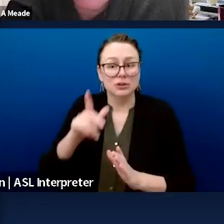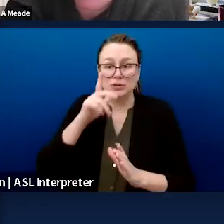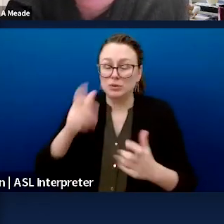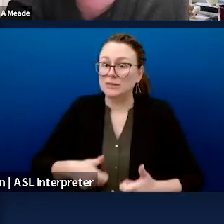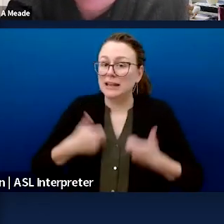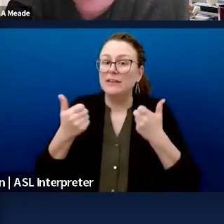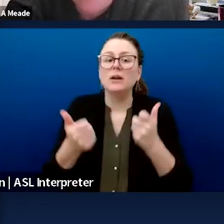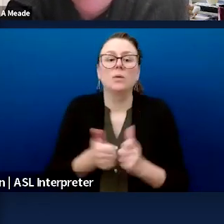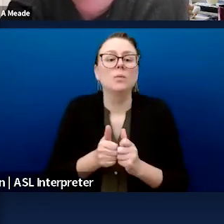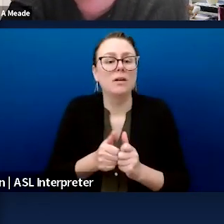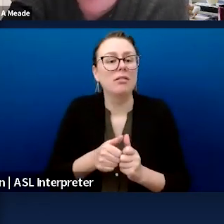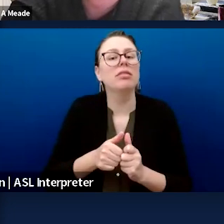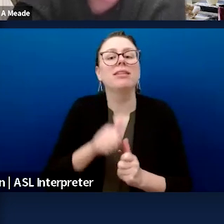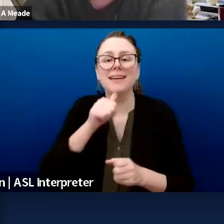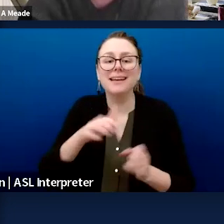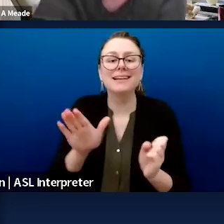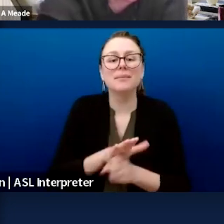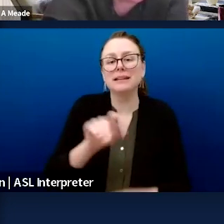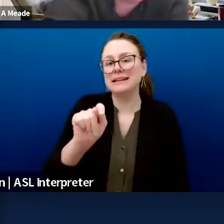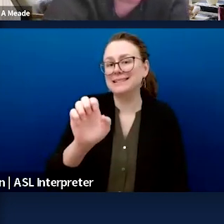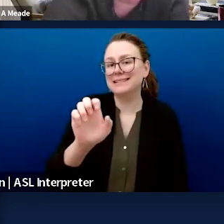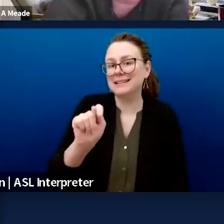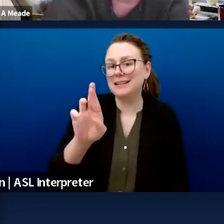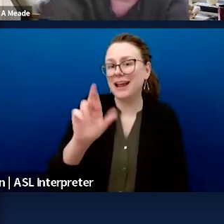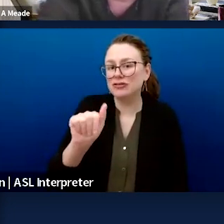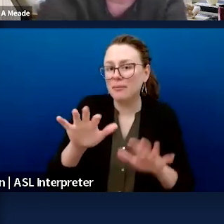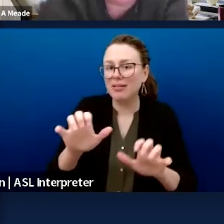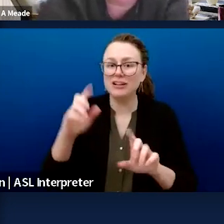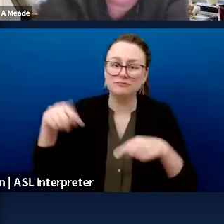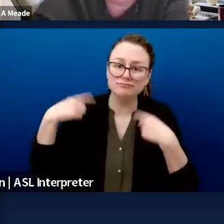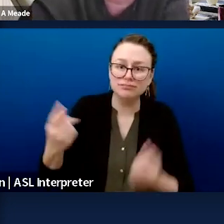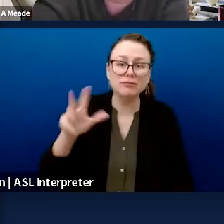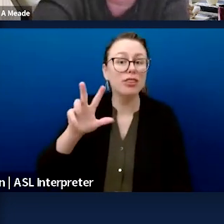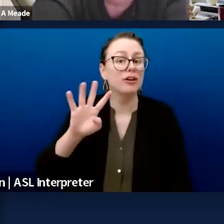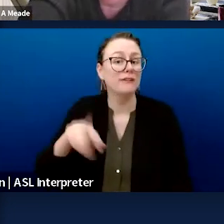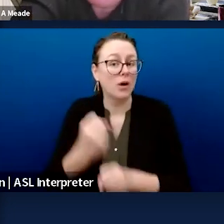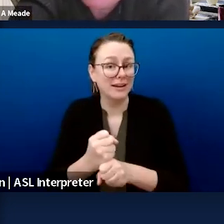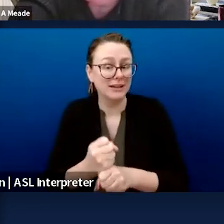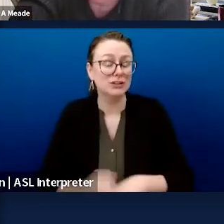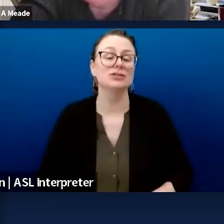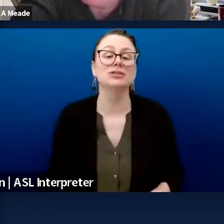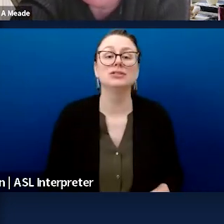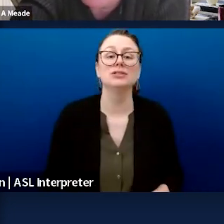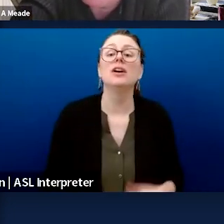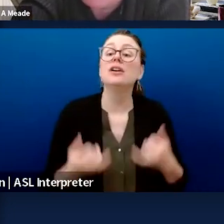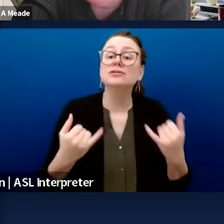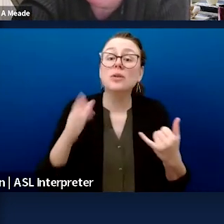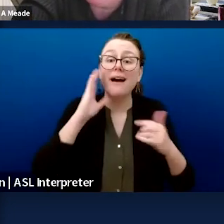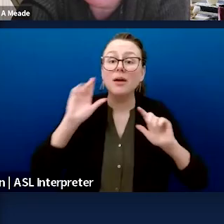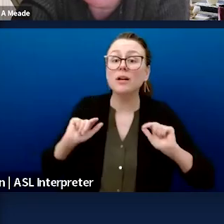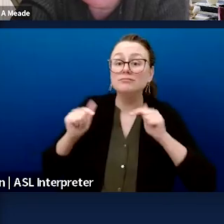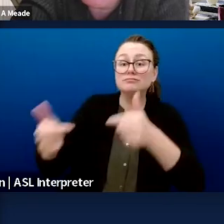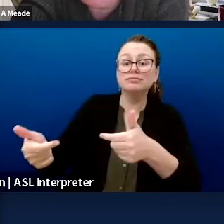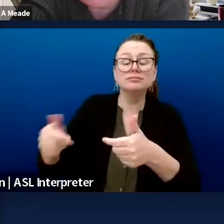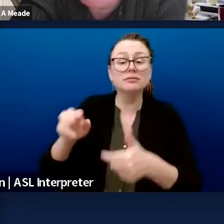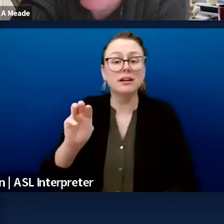with incomplete tetraplegia for 34 years. And with that, I'm going to let Matt go on